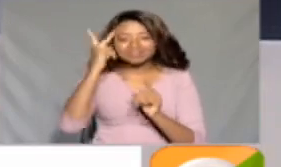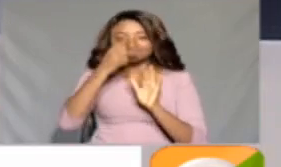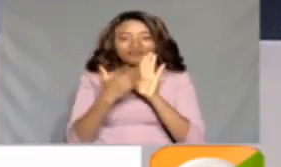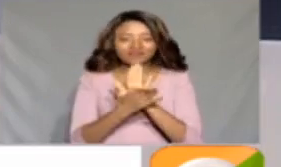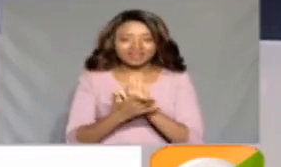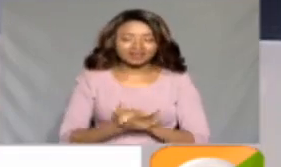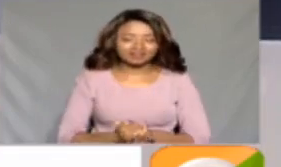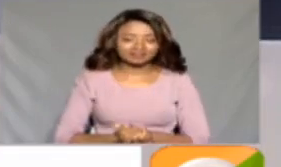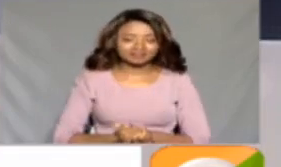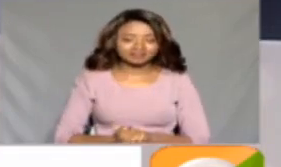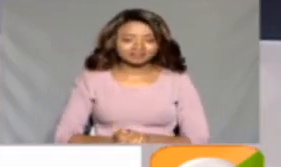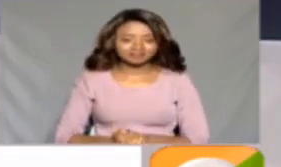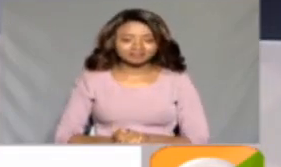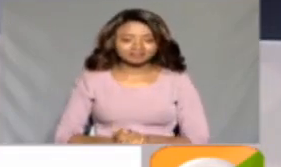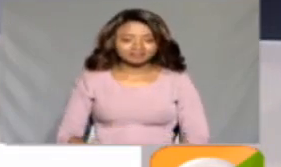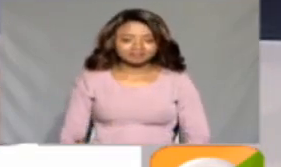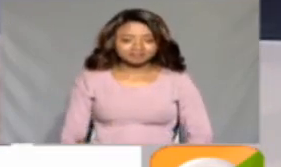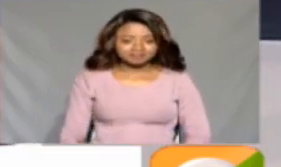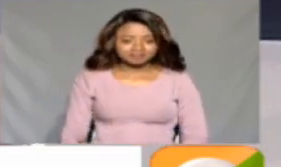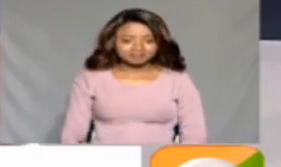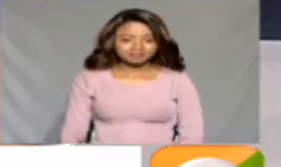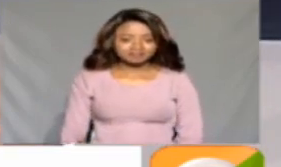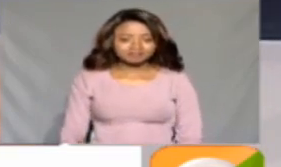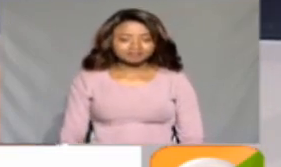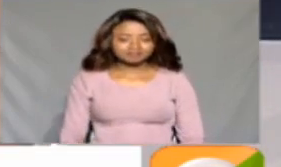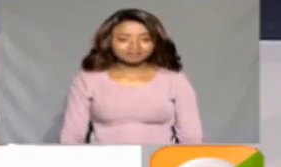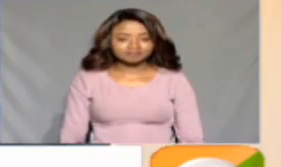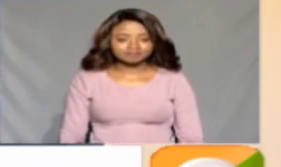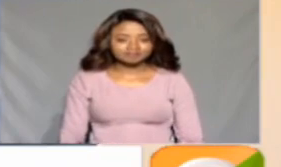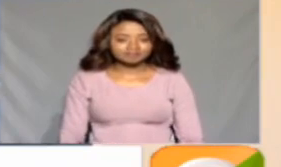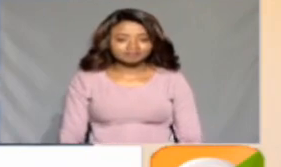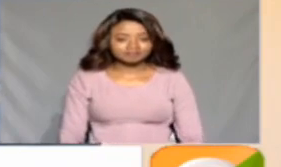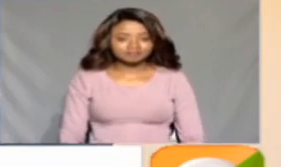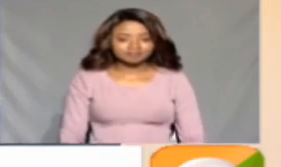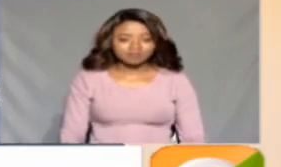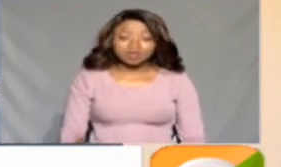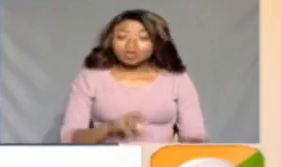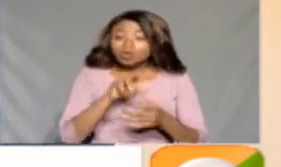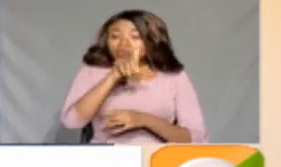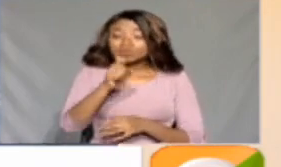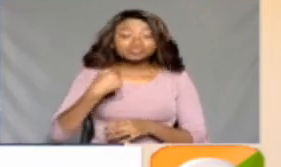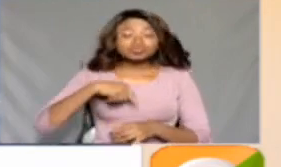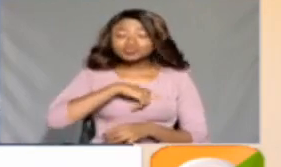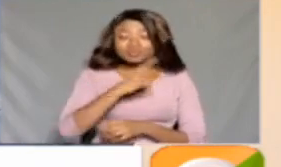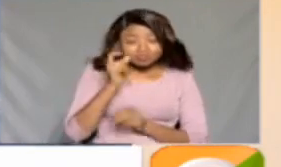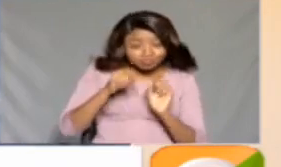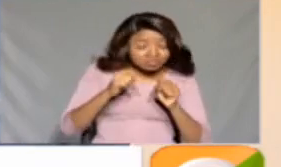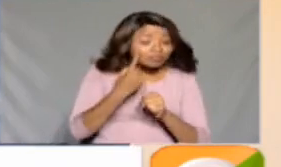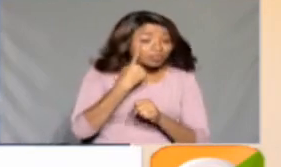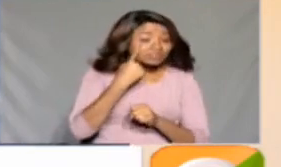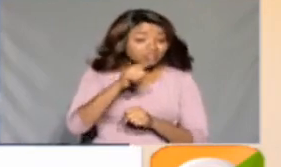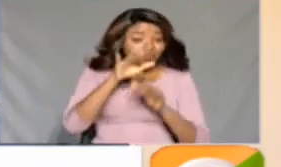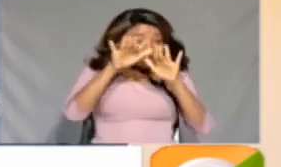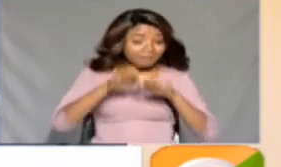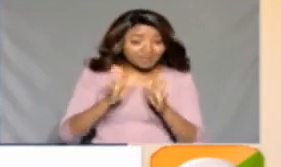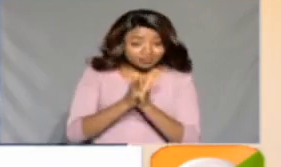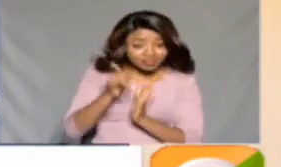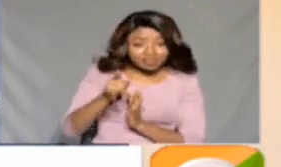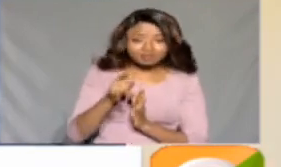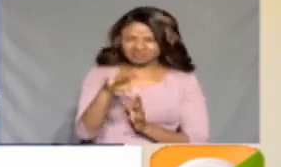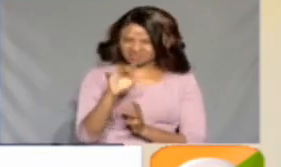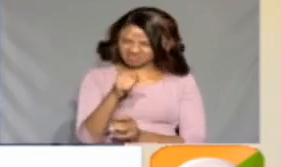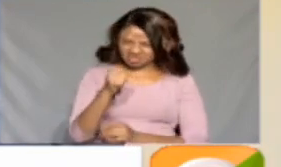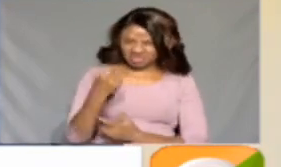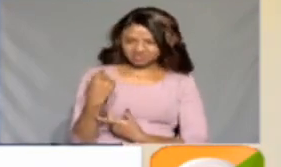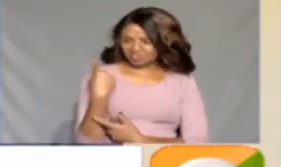want to... Are we going to see you campaigning for him at some point? Well, I've already campaigned for him. The other day I was with him at State House when he was being